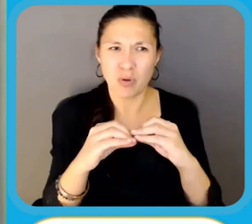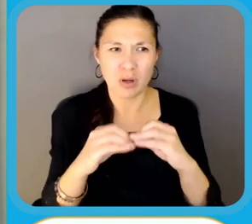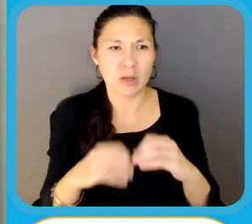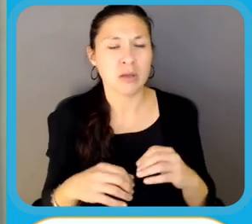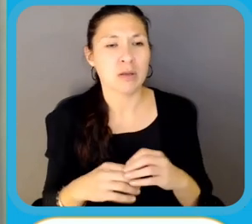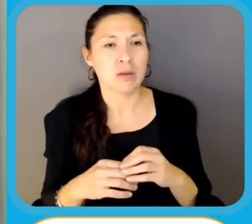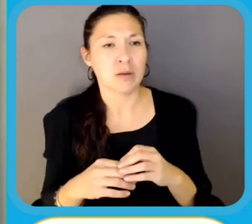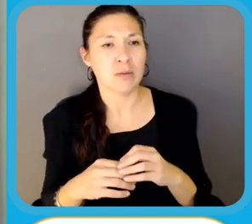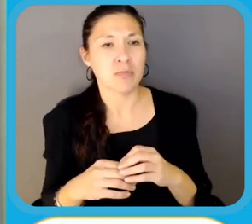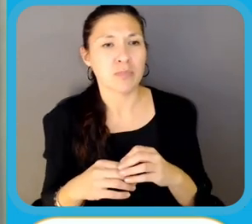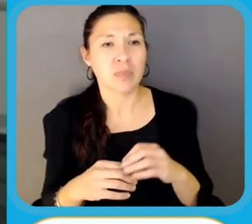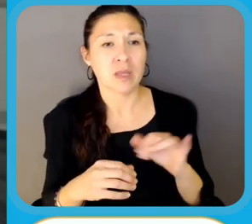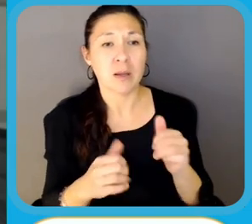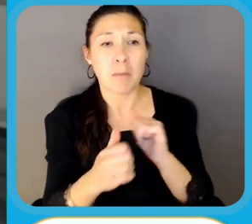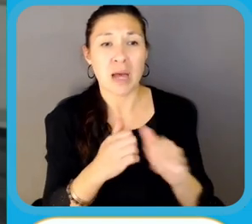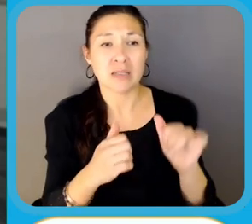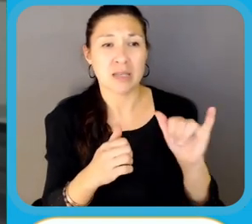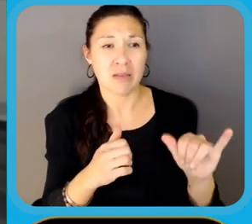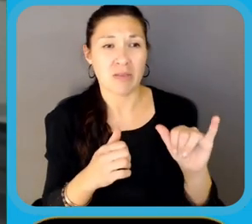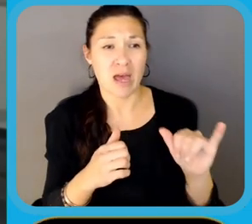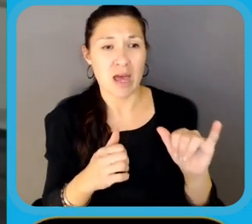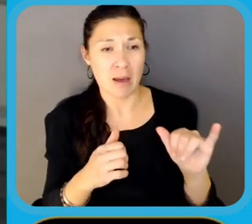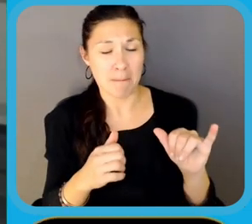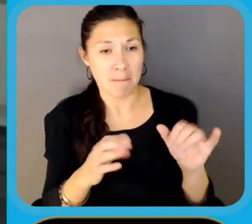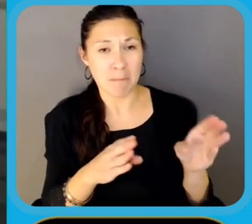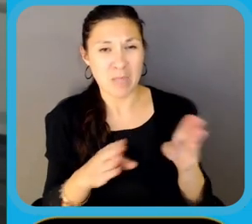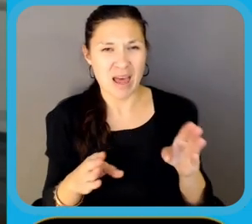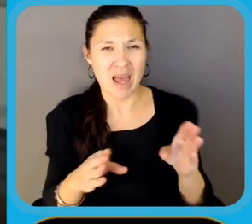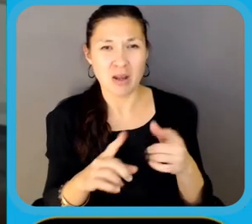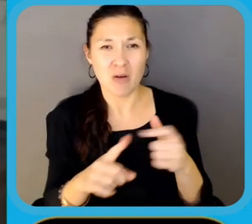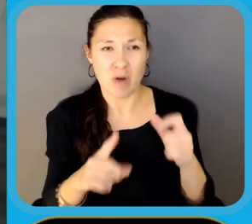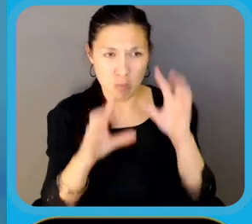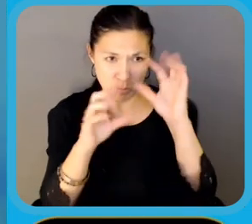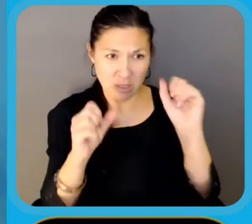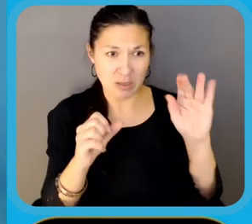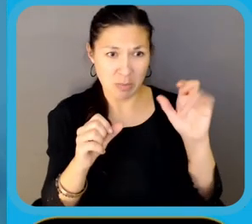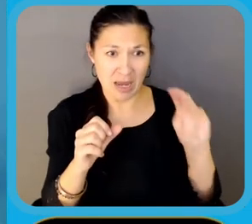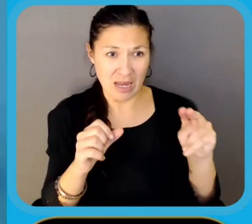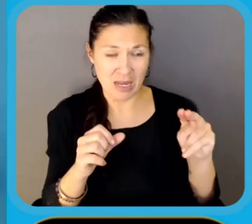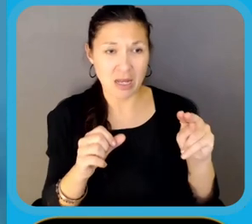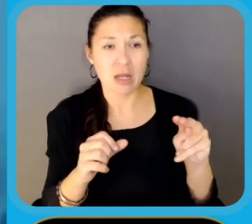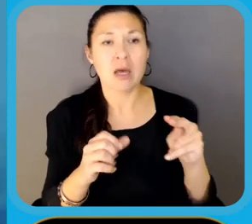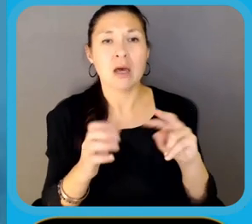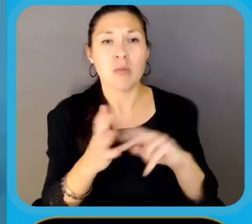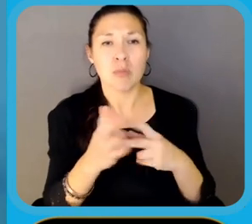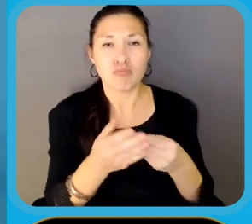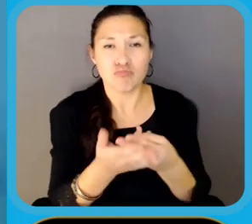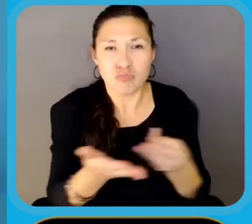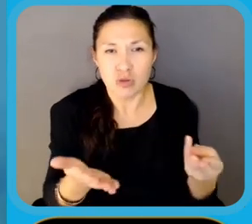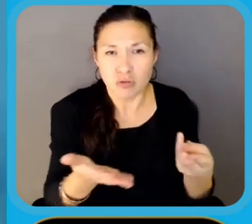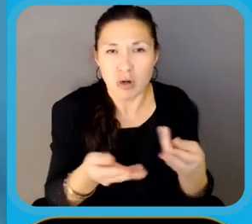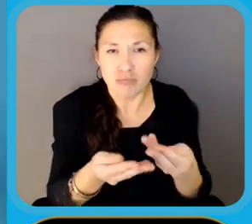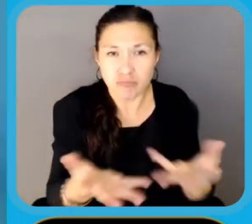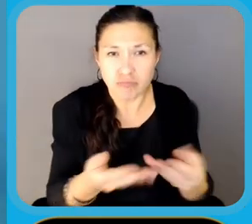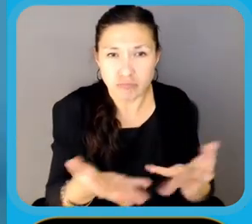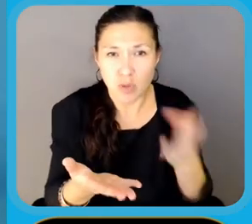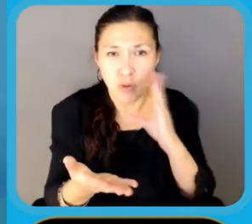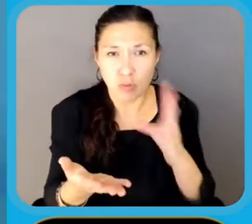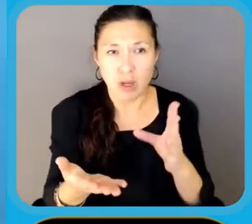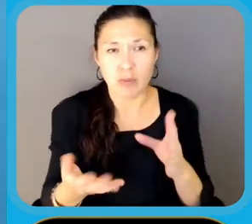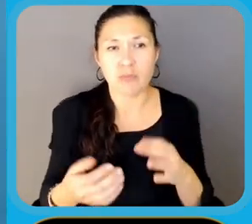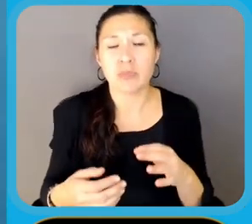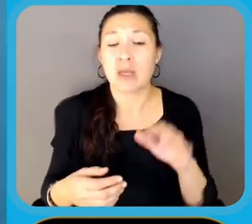Plan signed by President Biden, resources are on the way. U.S. Senator Alex Padilla, who's the son of